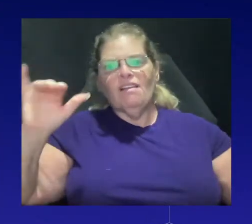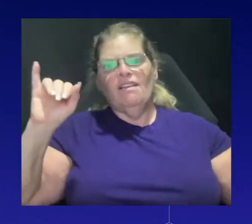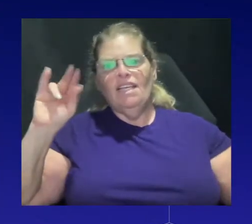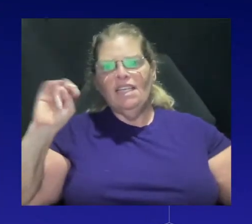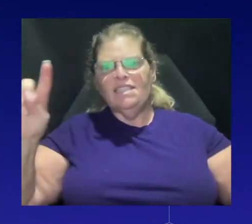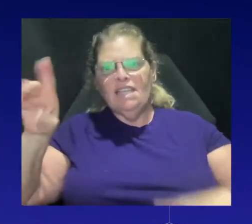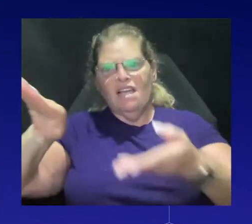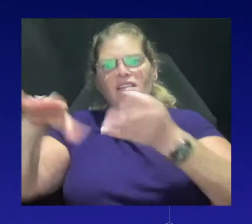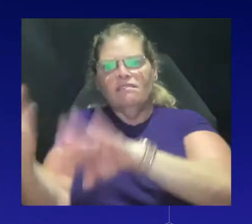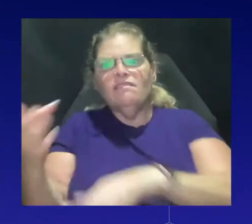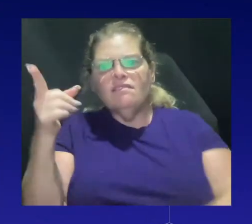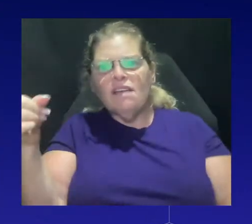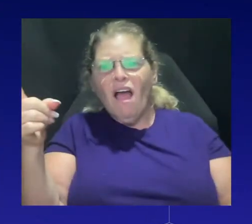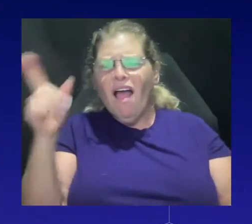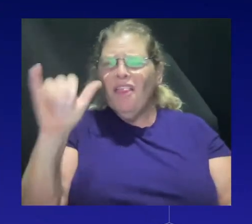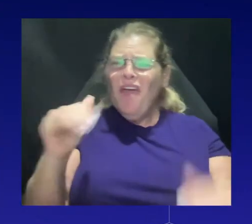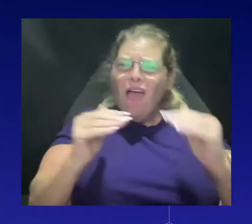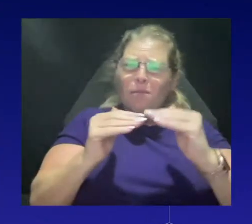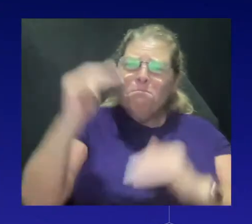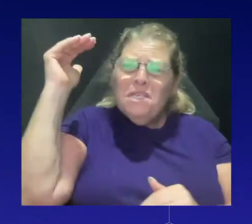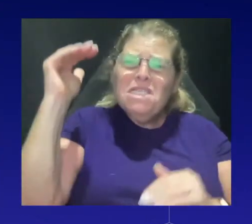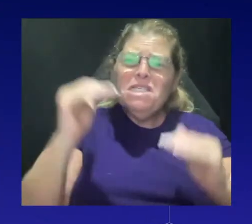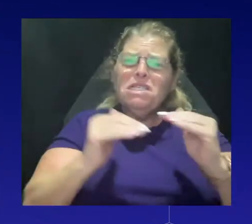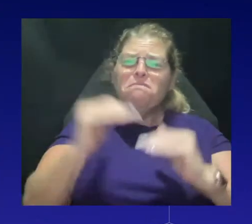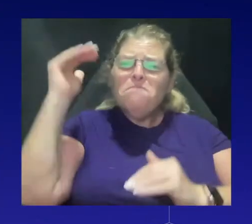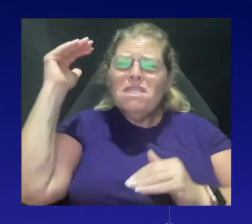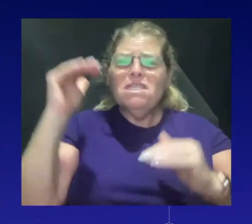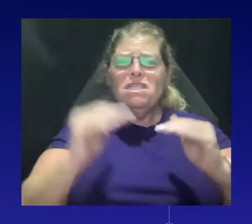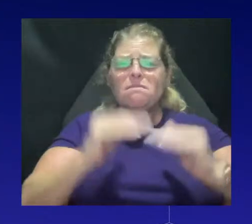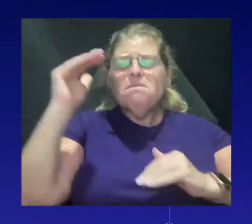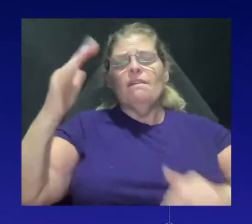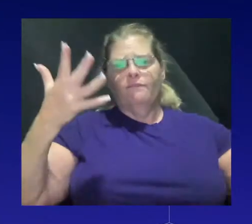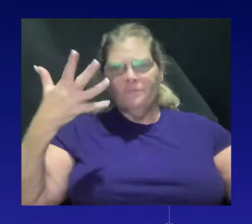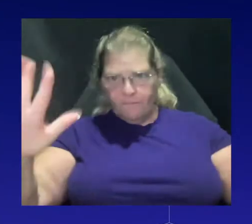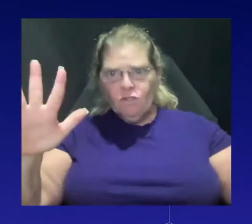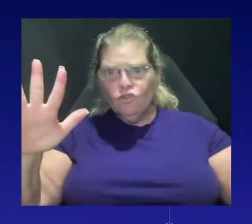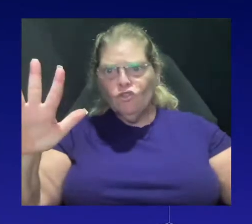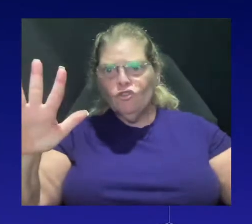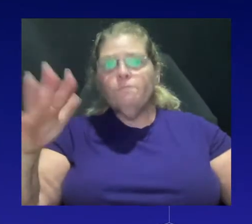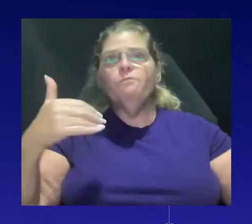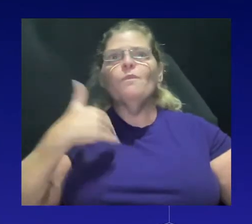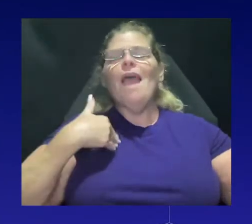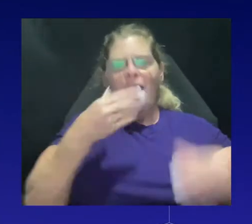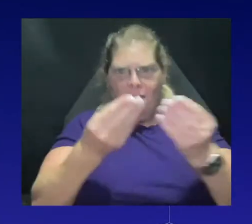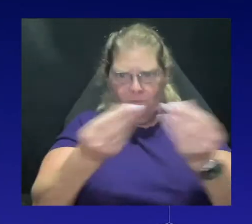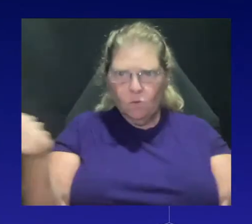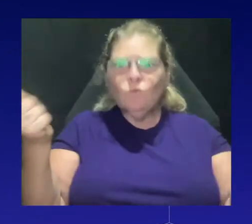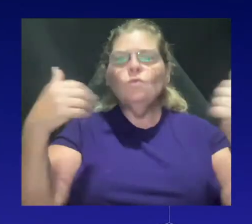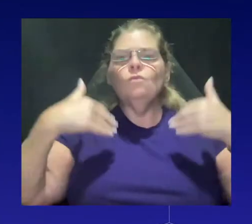of disparities. We have solutions.